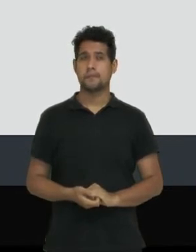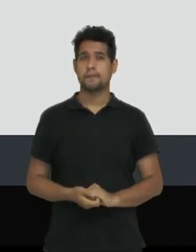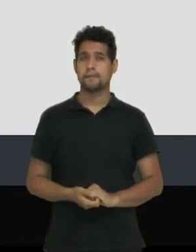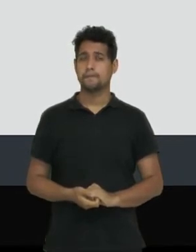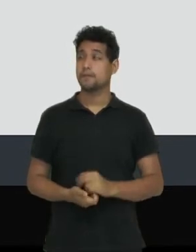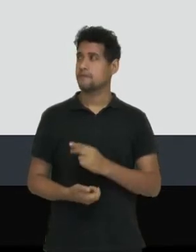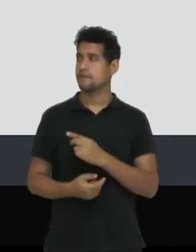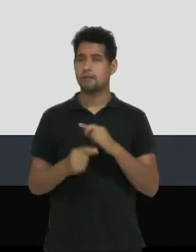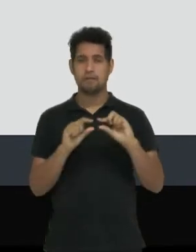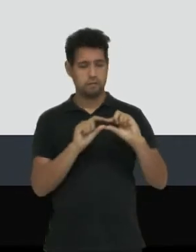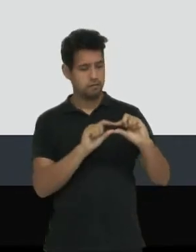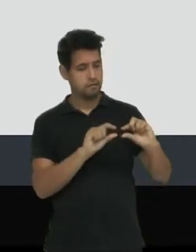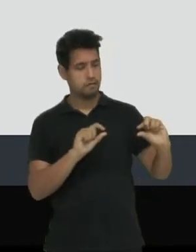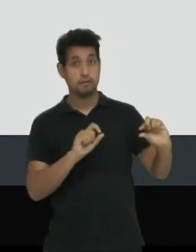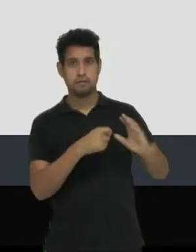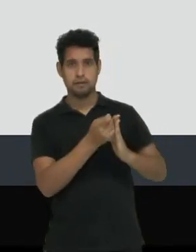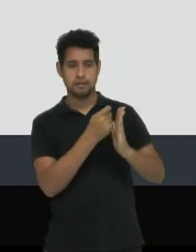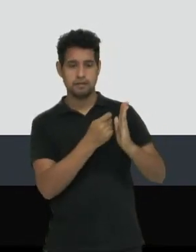Camping.